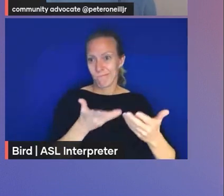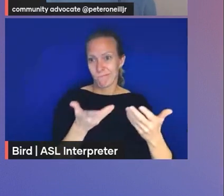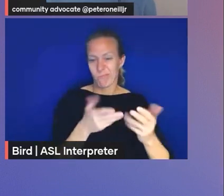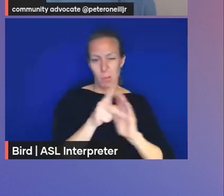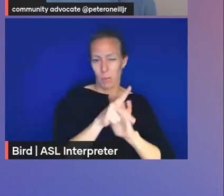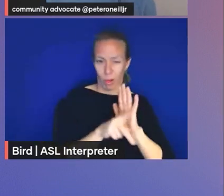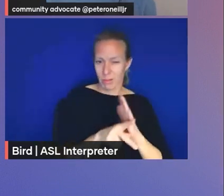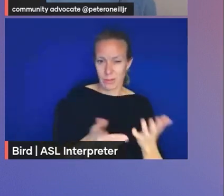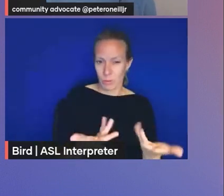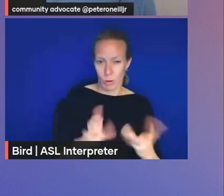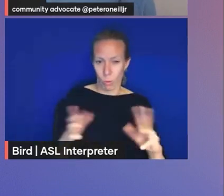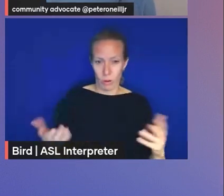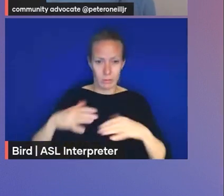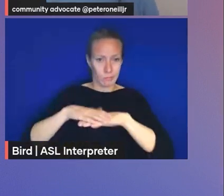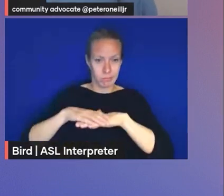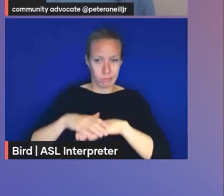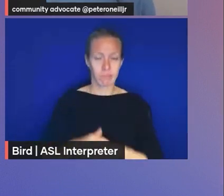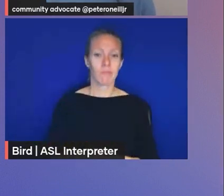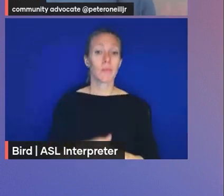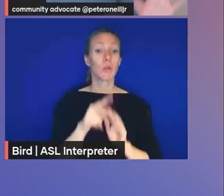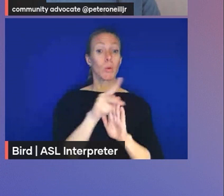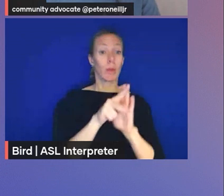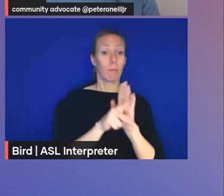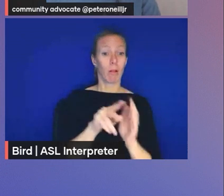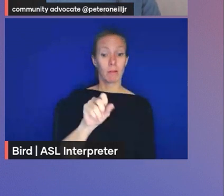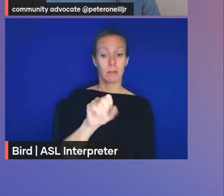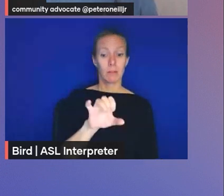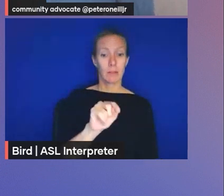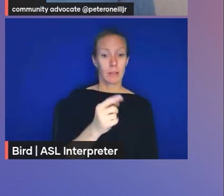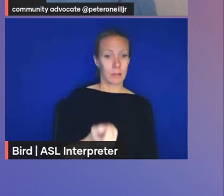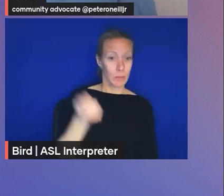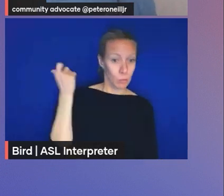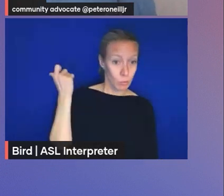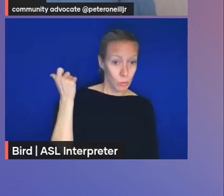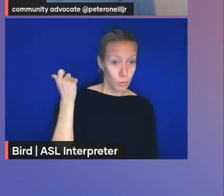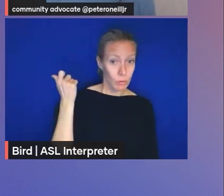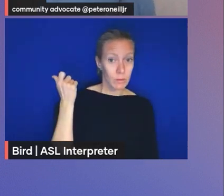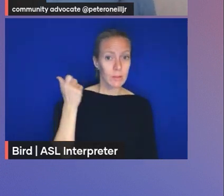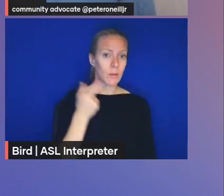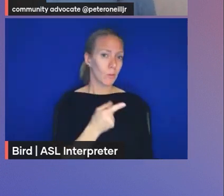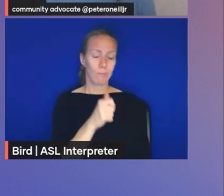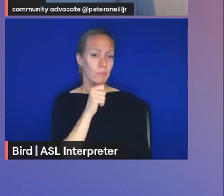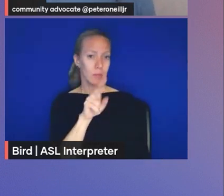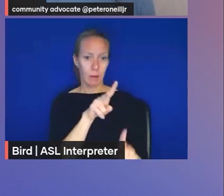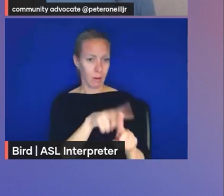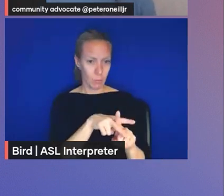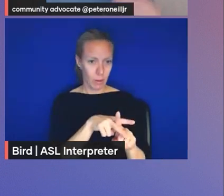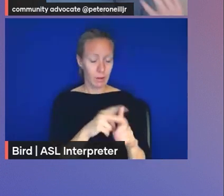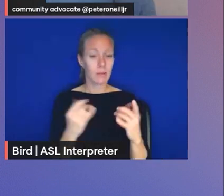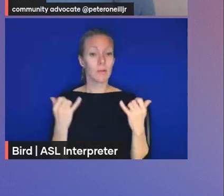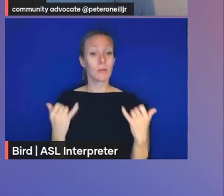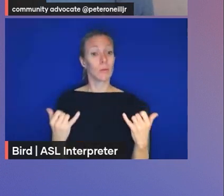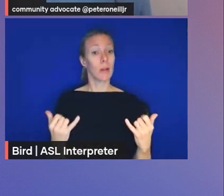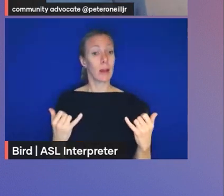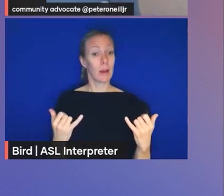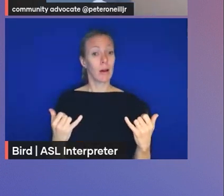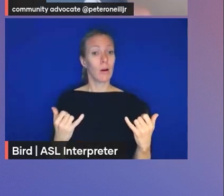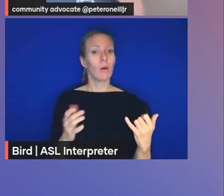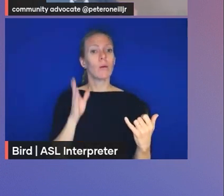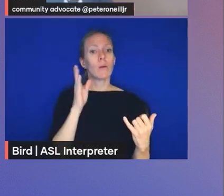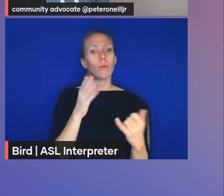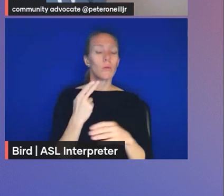policies here. So the policy set has been removed. So this one is no longer applied now. So what we're going to be doing is now we're going to be using